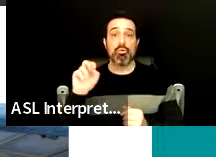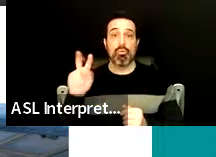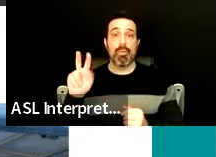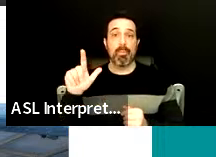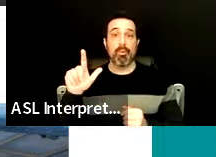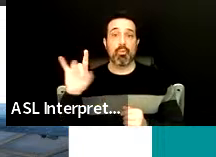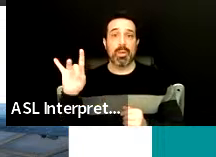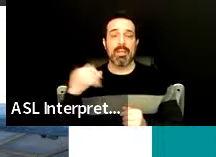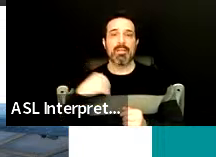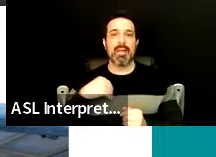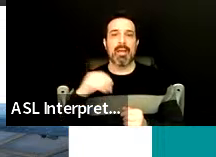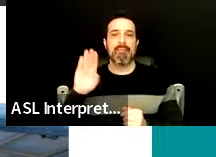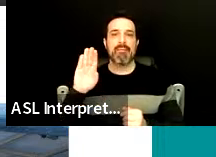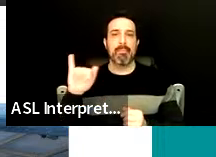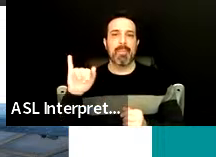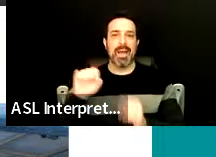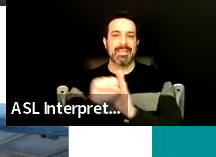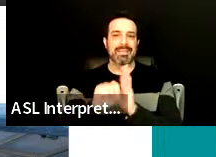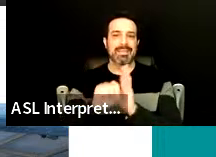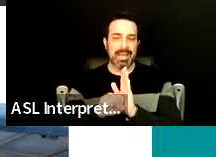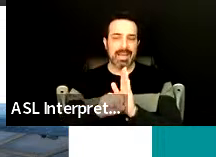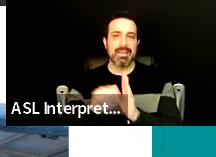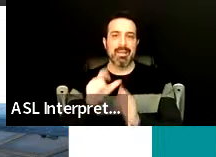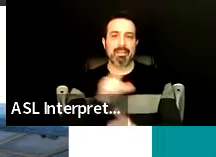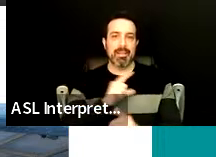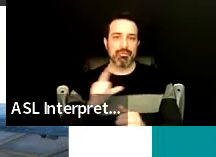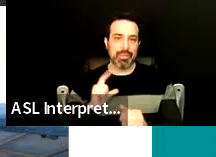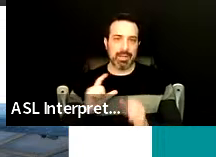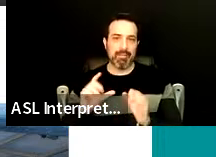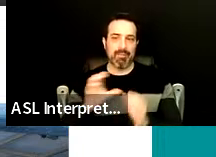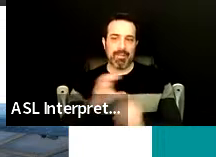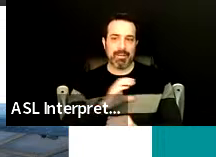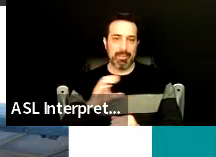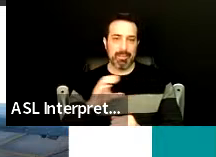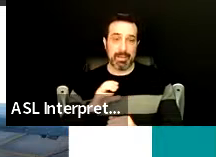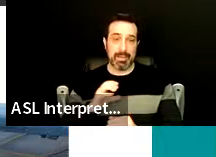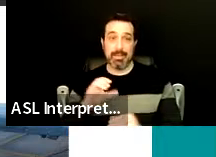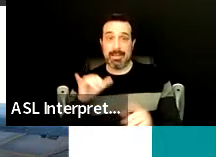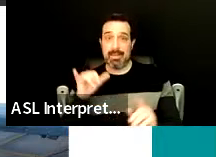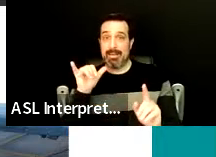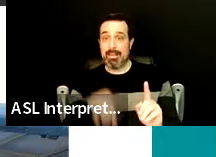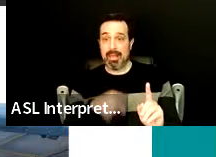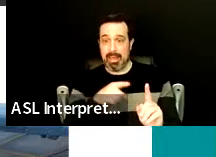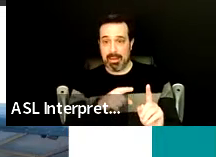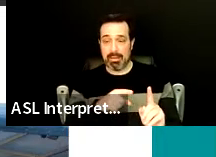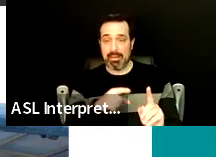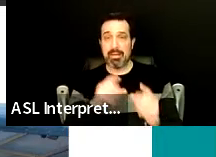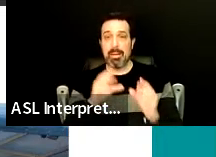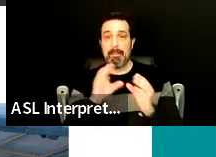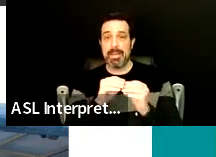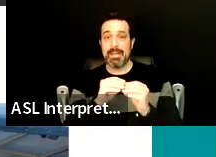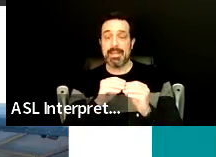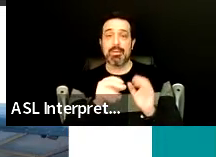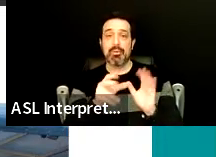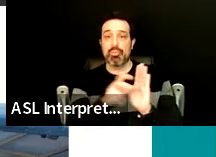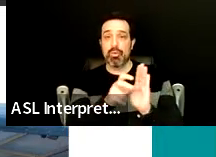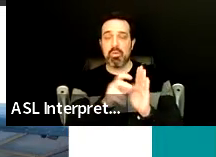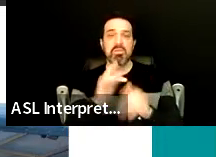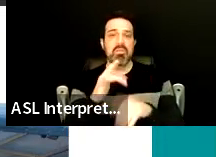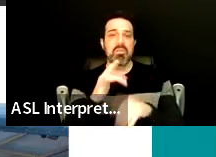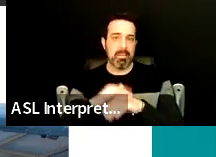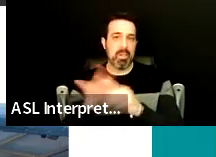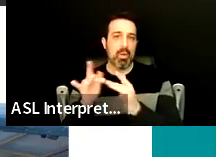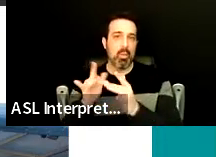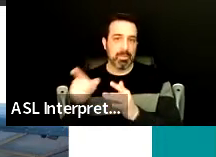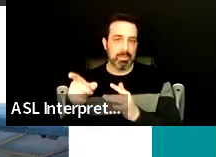had a bi-state legislative committee, and the meeting recording is available on our website.